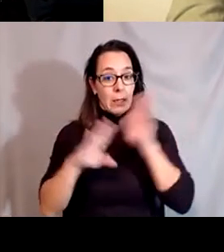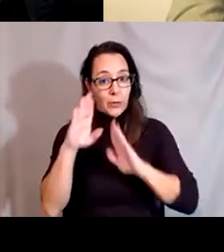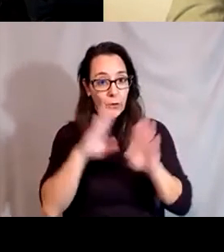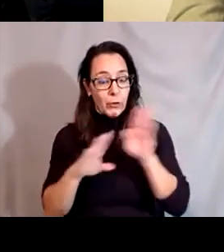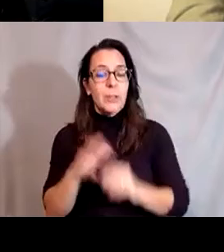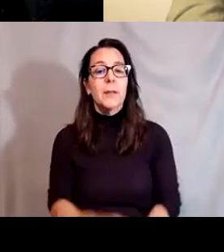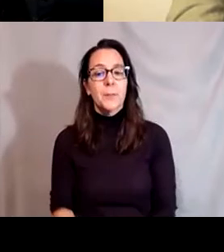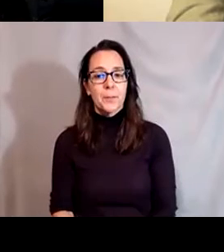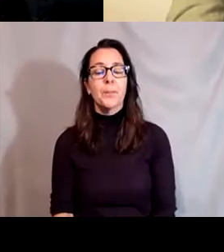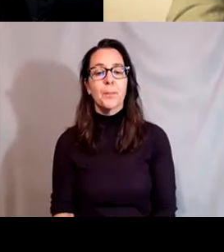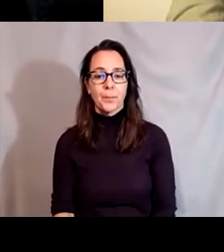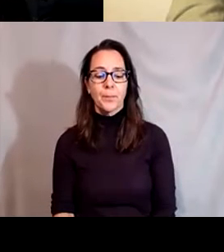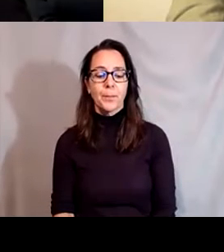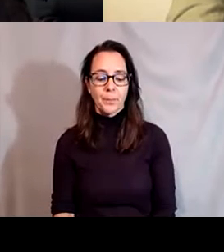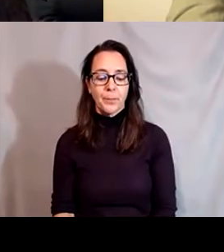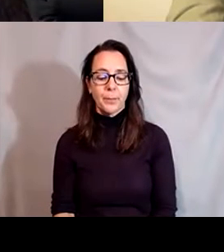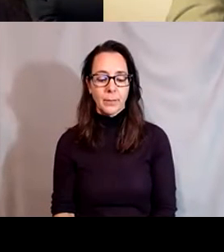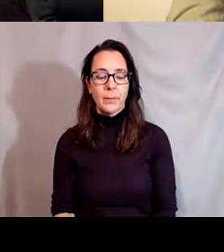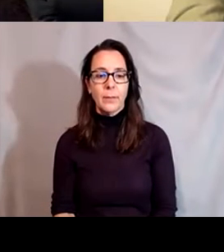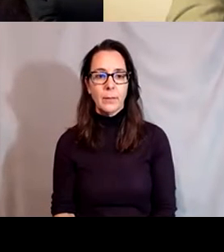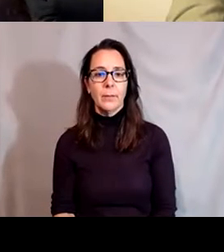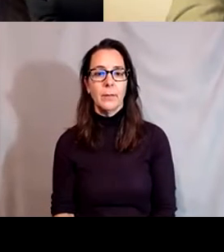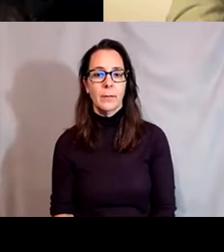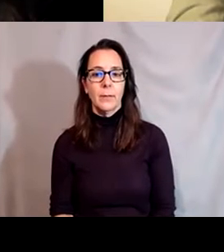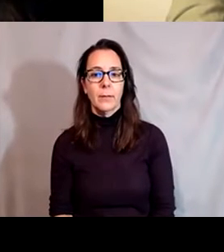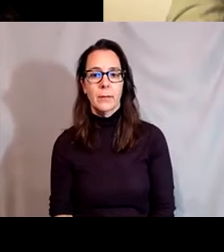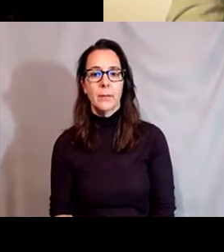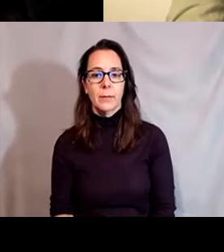I think in a broader sense,